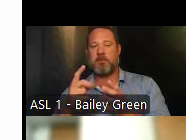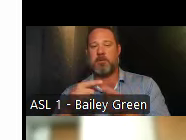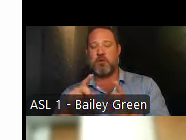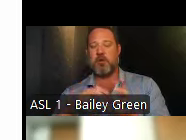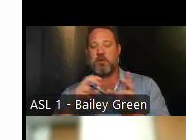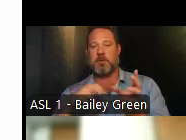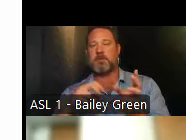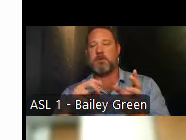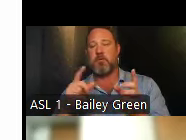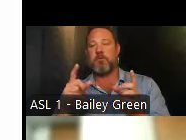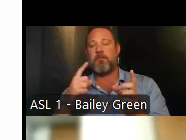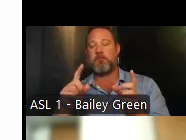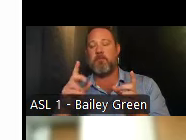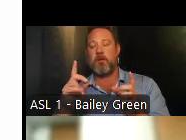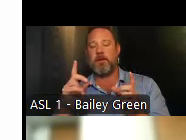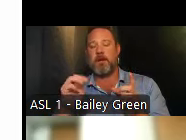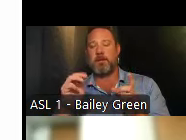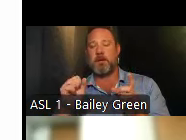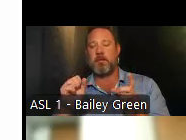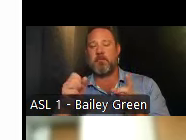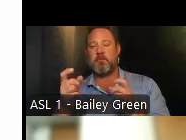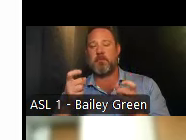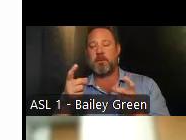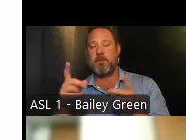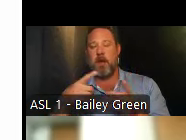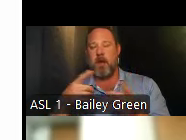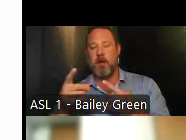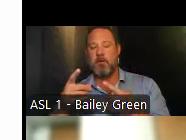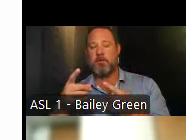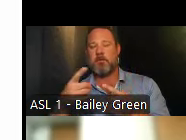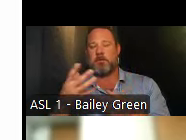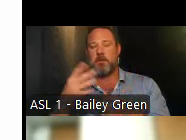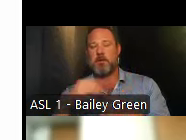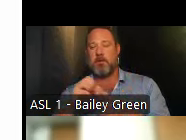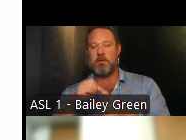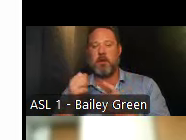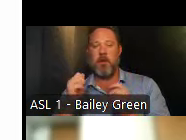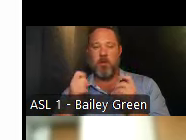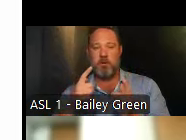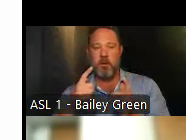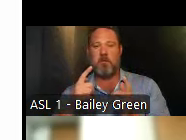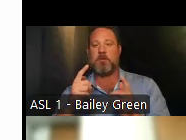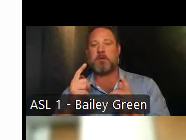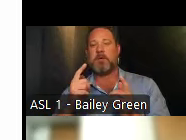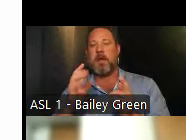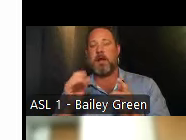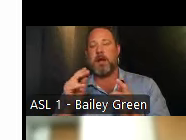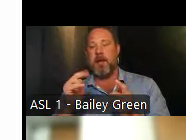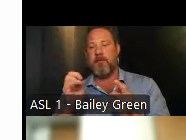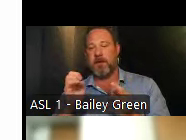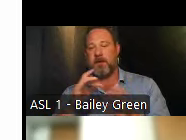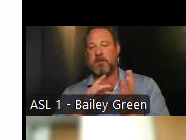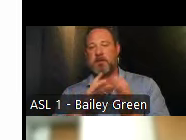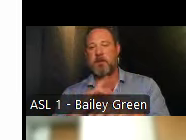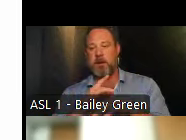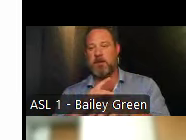we're concerned with using the DSM to define a mental health disorder because it includes conditions like Alzheimer's and caffeine dependence, among